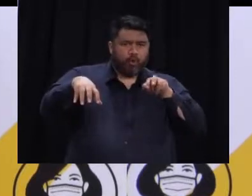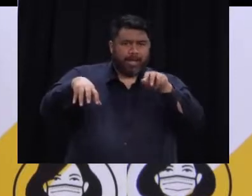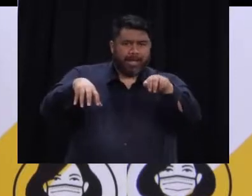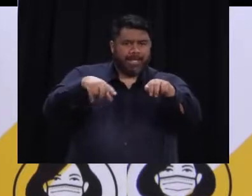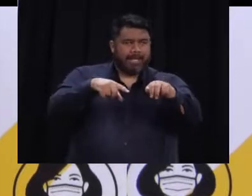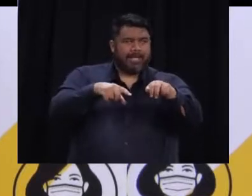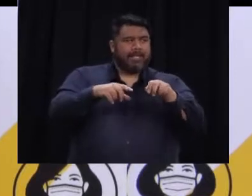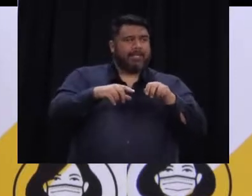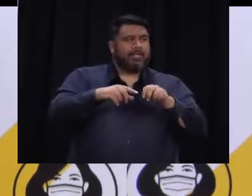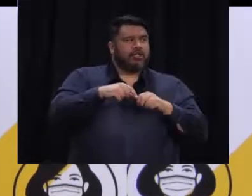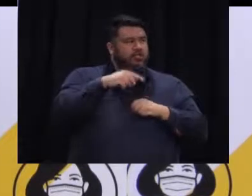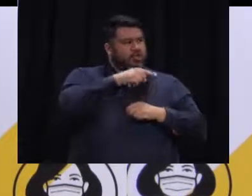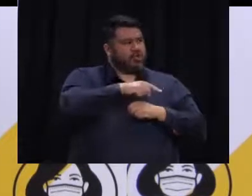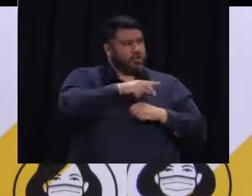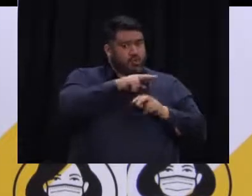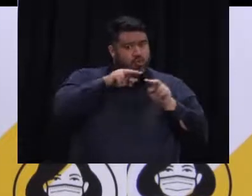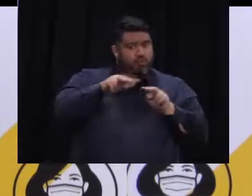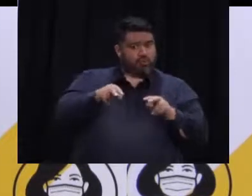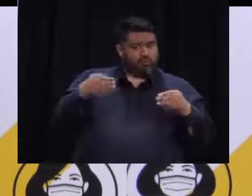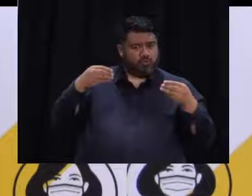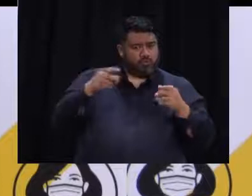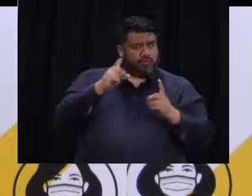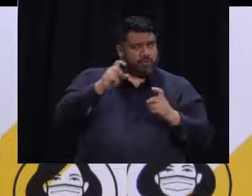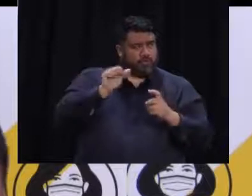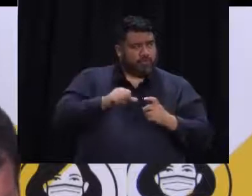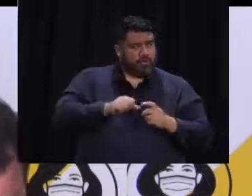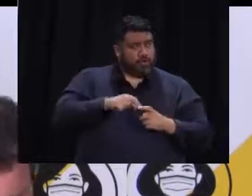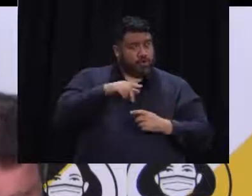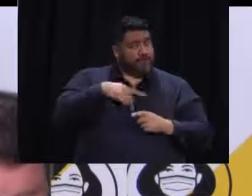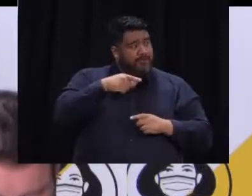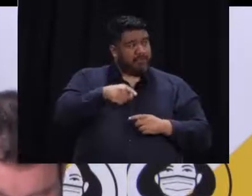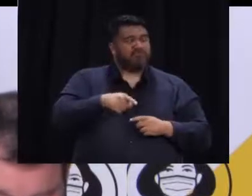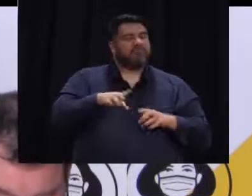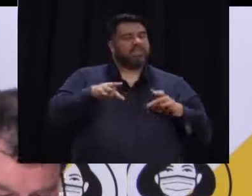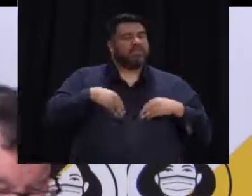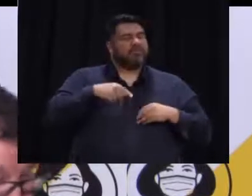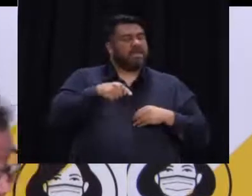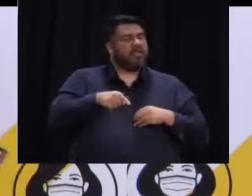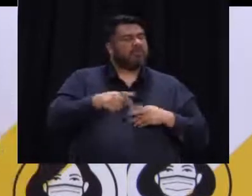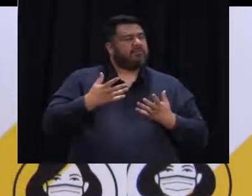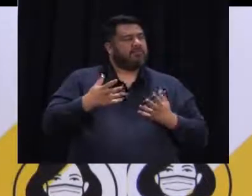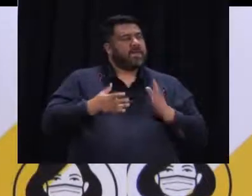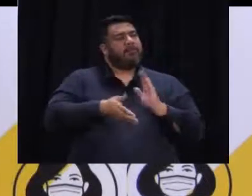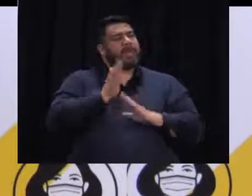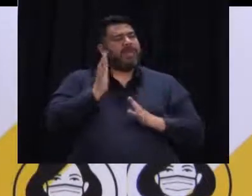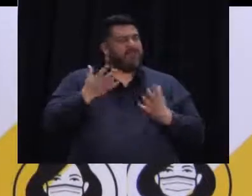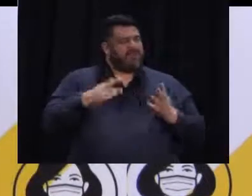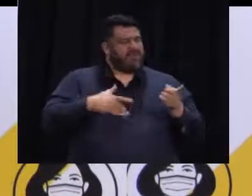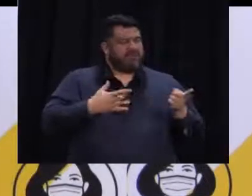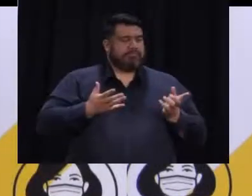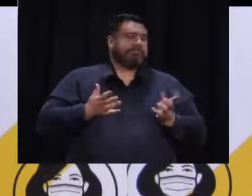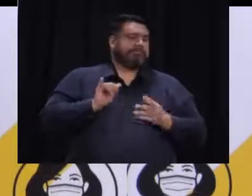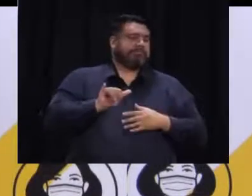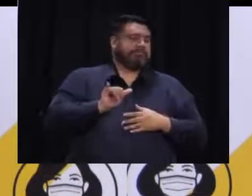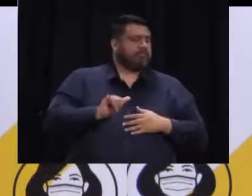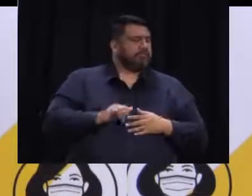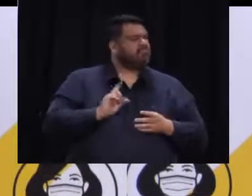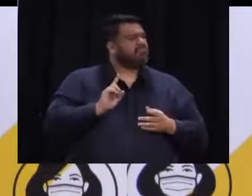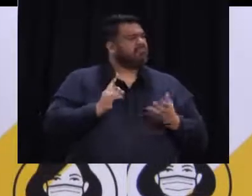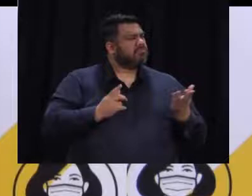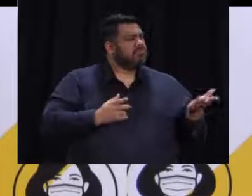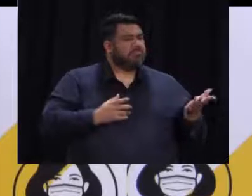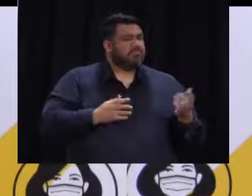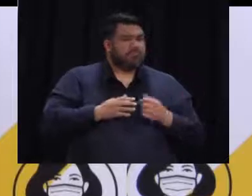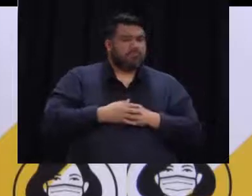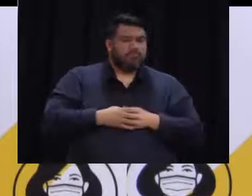Health, does that look to you like it cuts mustard? Did that look acceptable to you? Yeah, well, let me